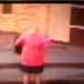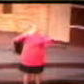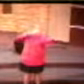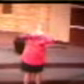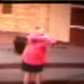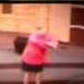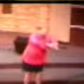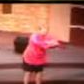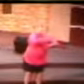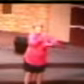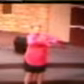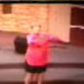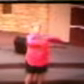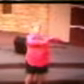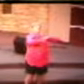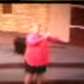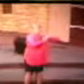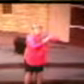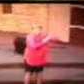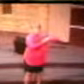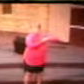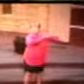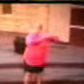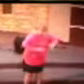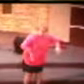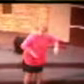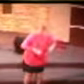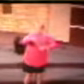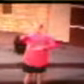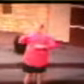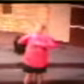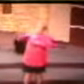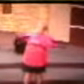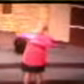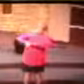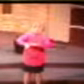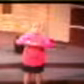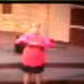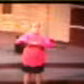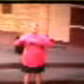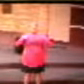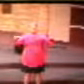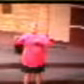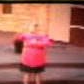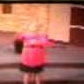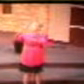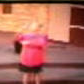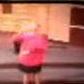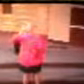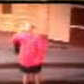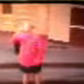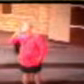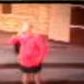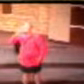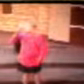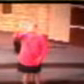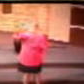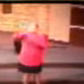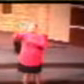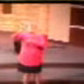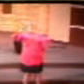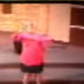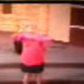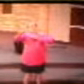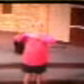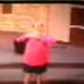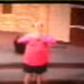every border in the act of creation itself. God speaks by God's word and God's spirit, and something happens, and God